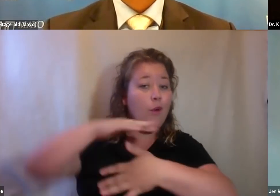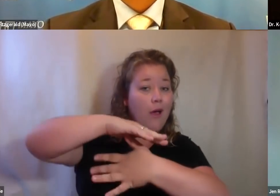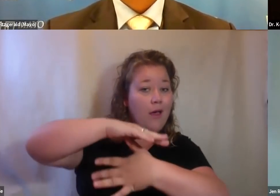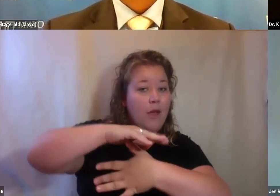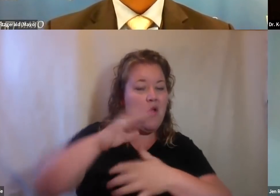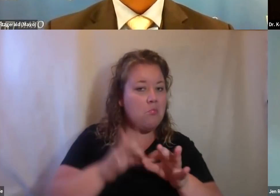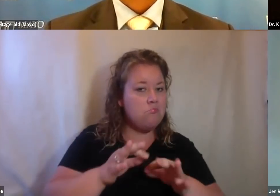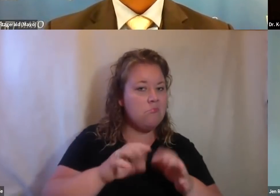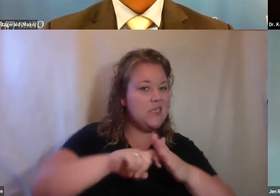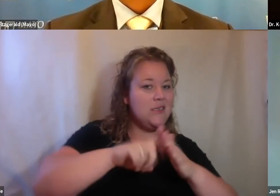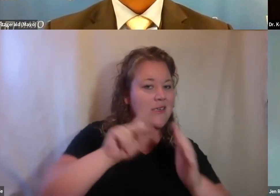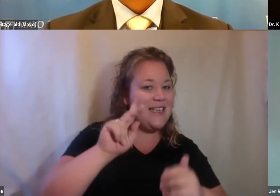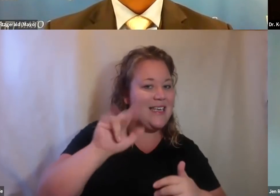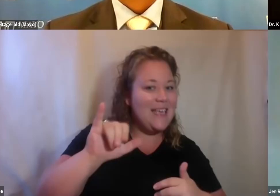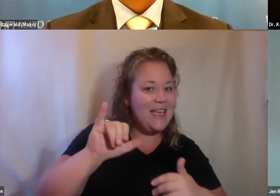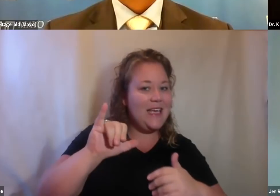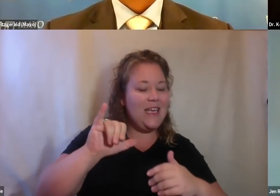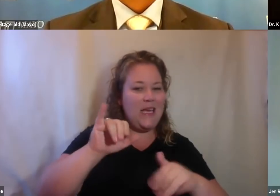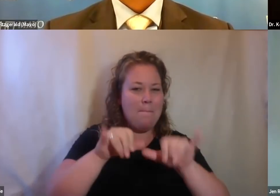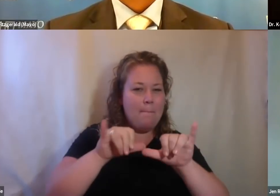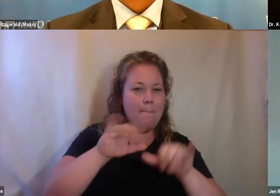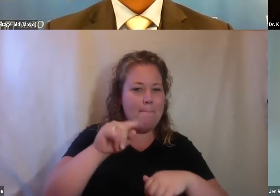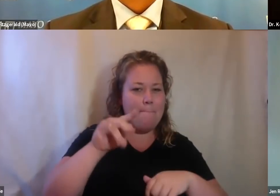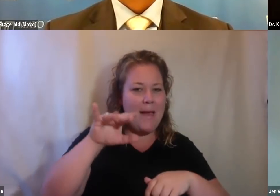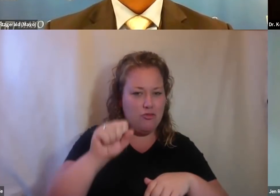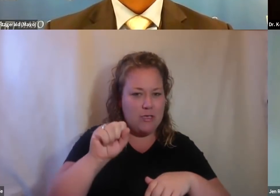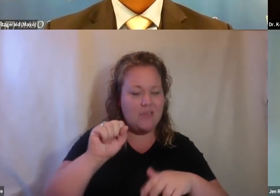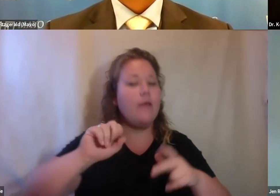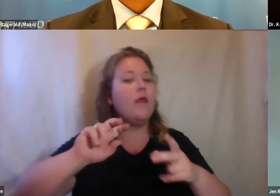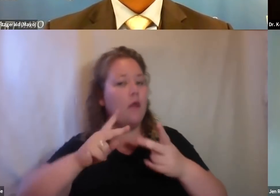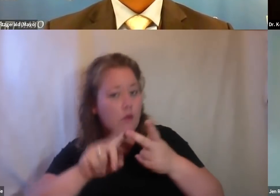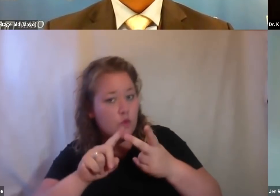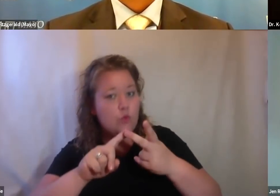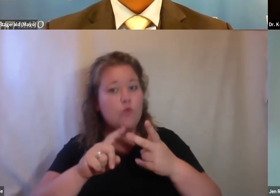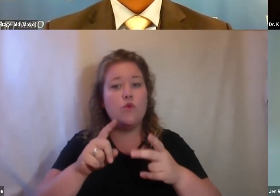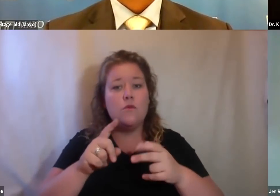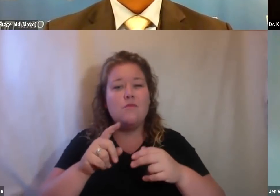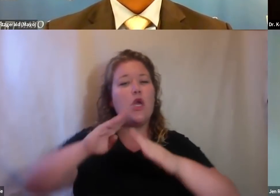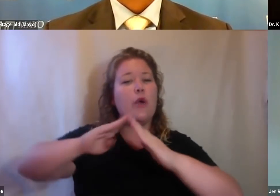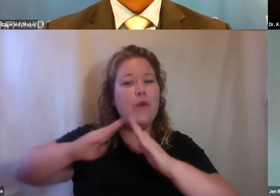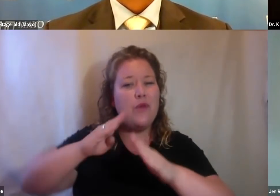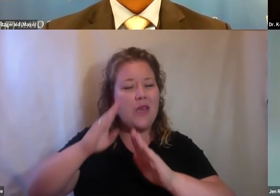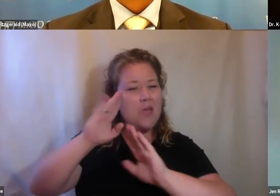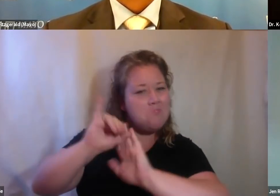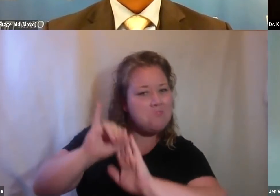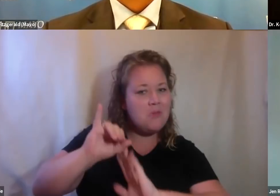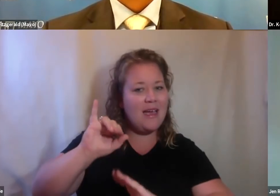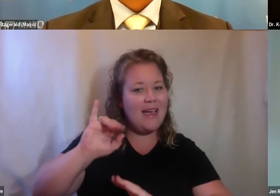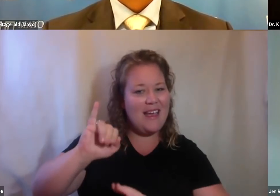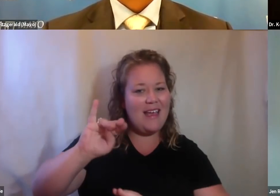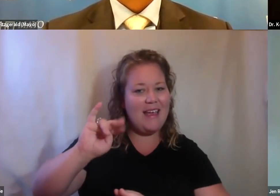then there are secondary community indicators. And I'm going to just break down what that means in general and then a little more specifically.